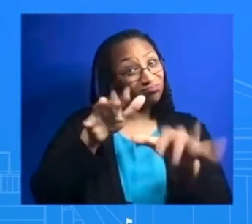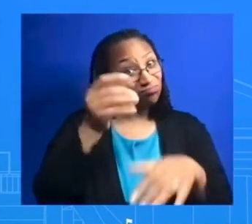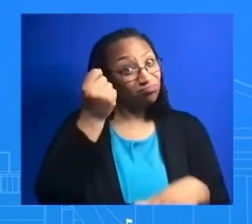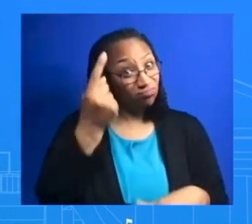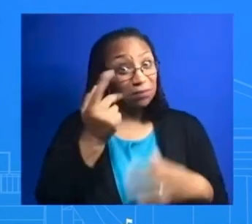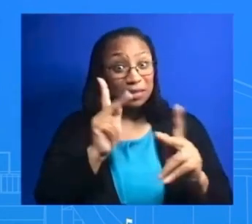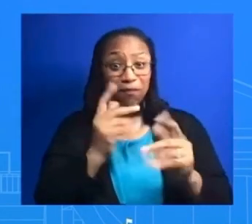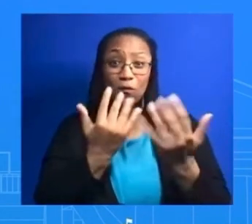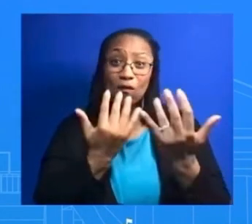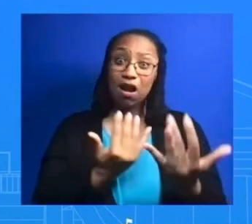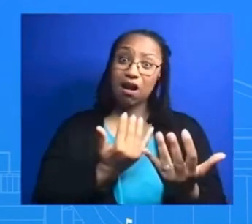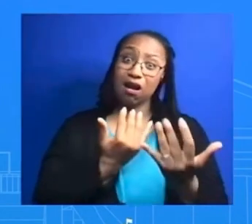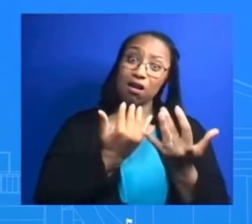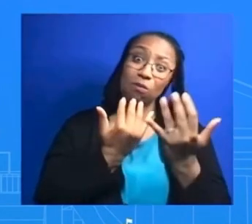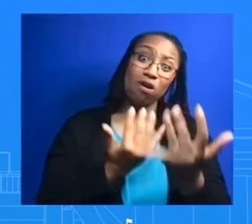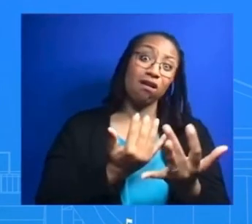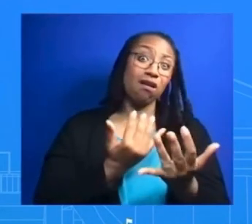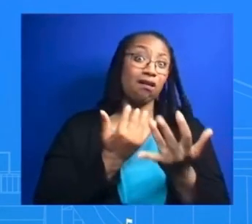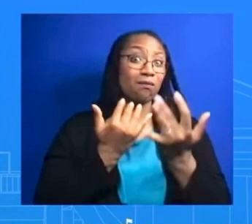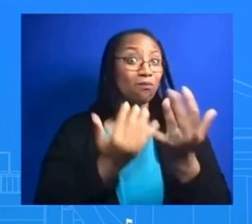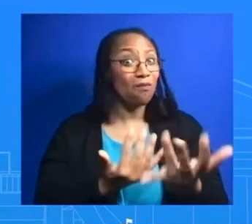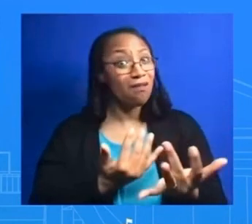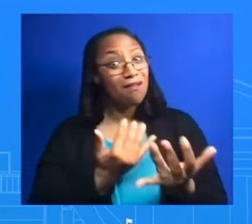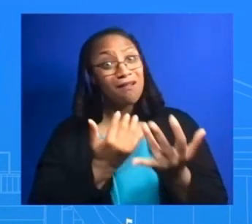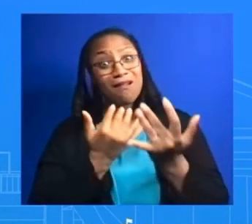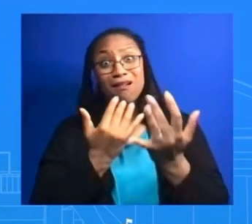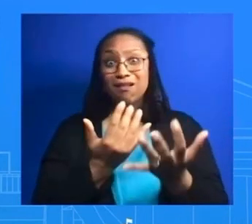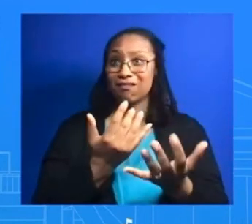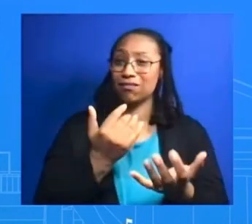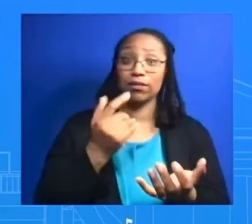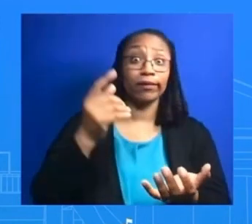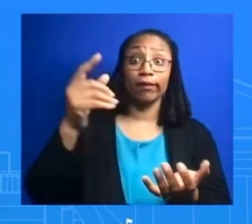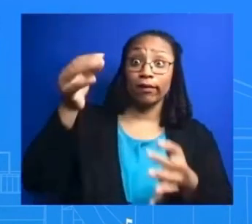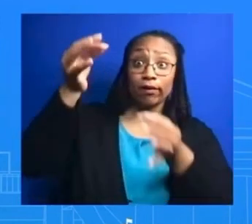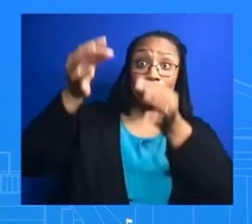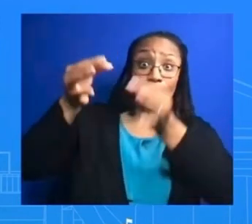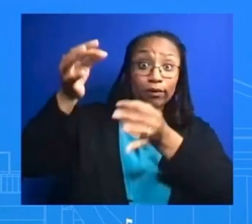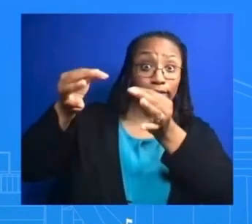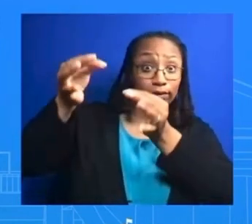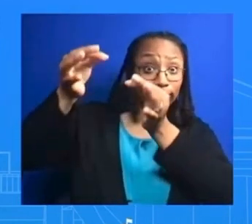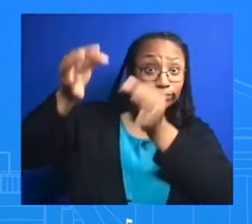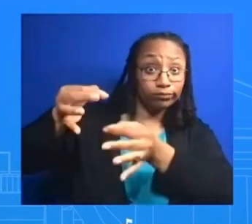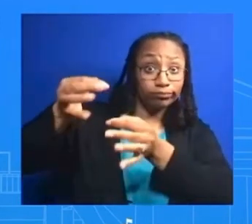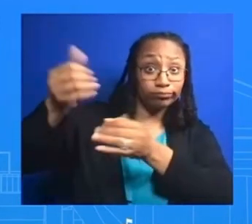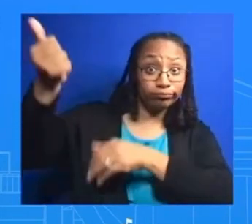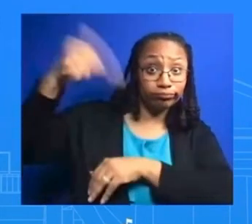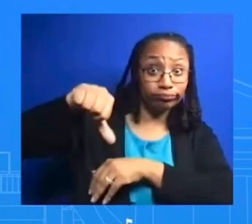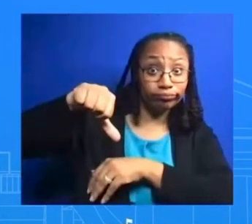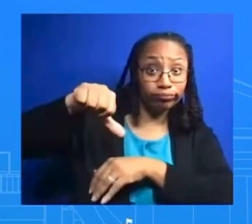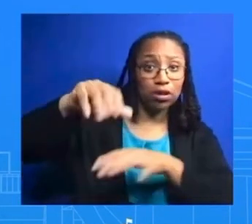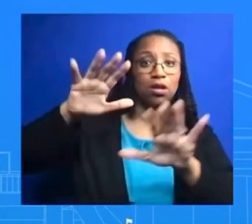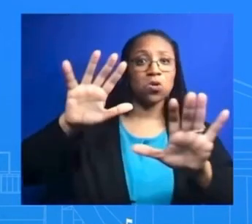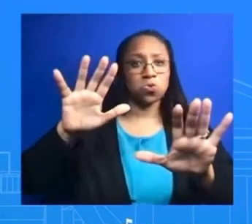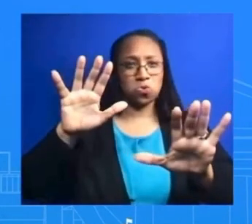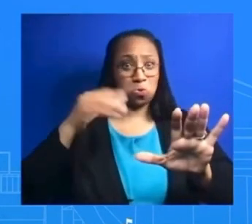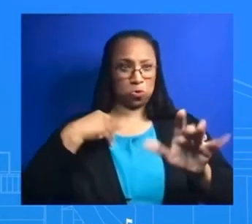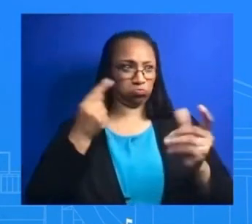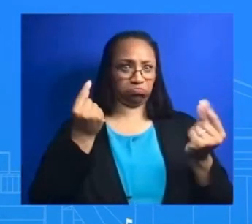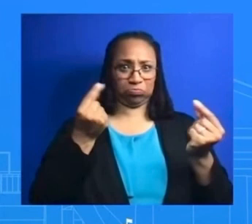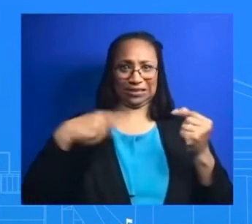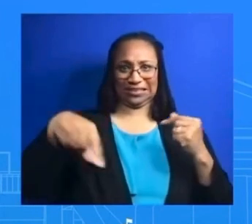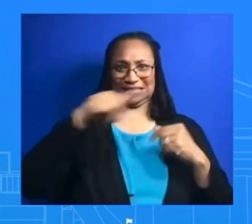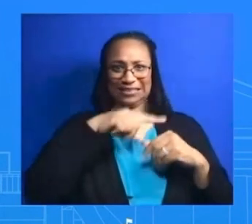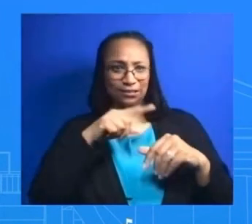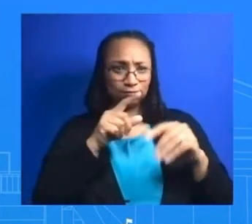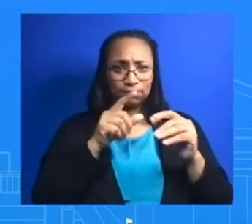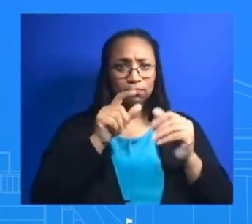on-ramp is intended to support you, make it back to repayment with dignity, and back on your feet. We want to prevent delinquencies. We want to